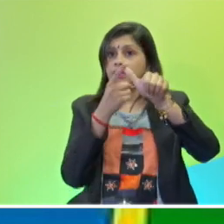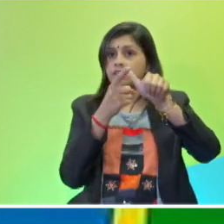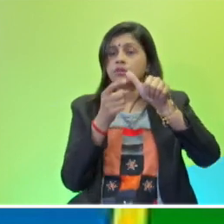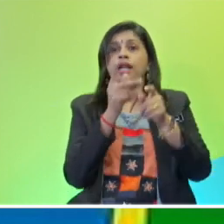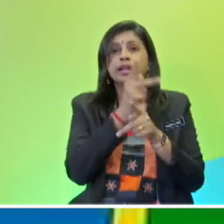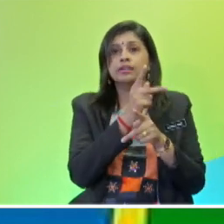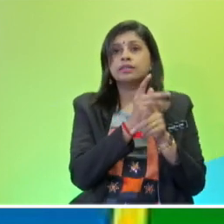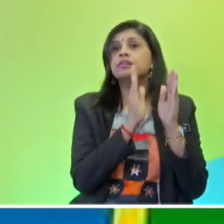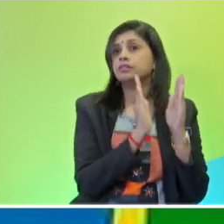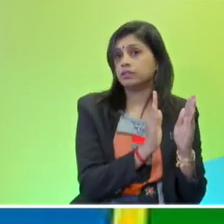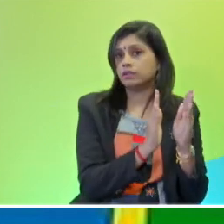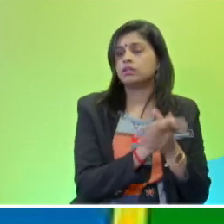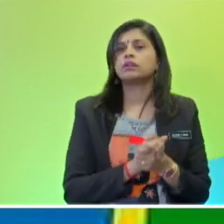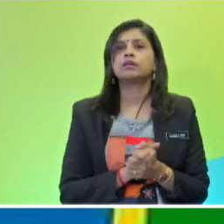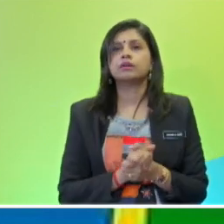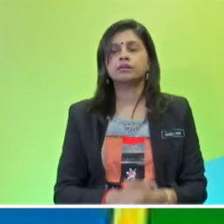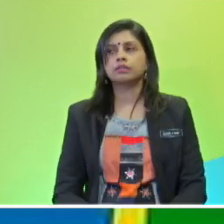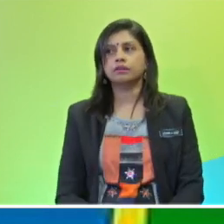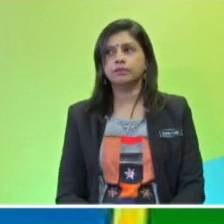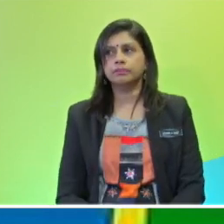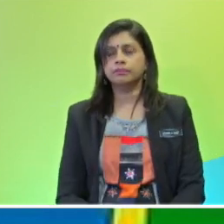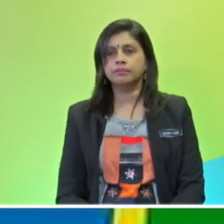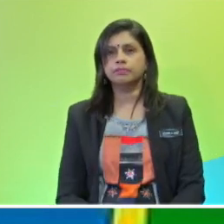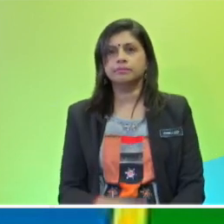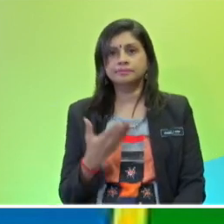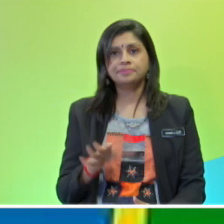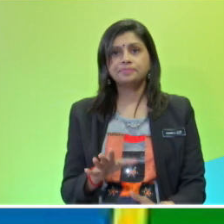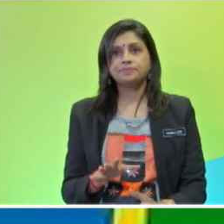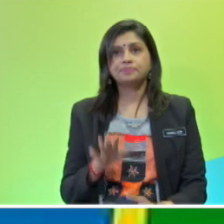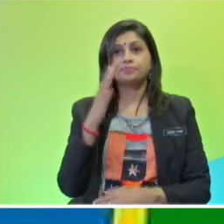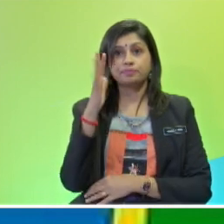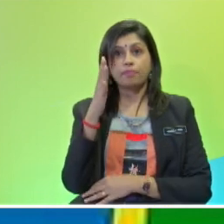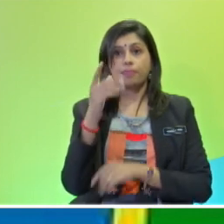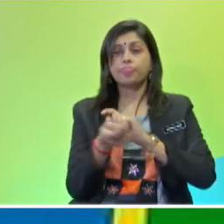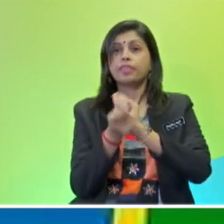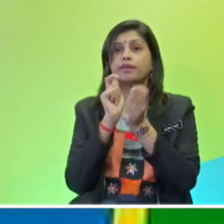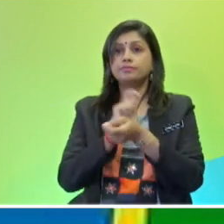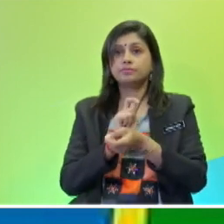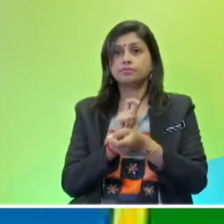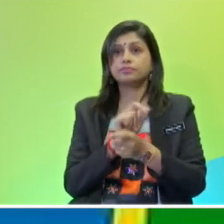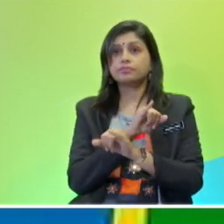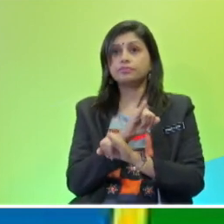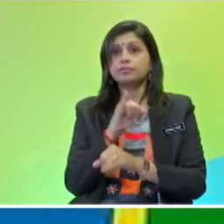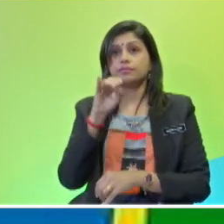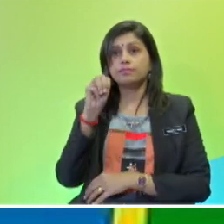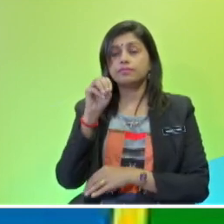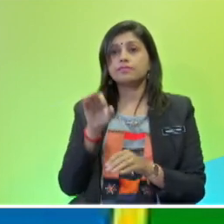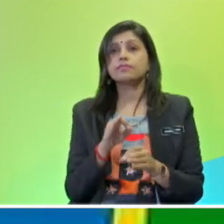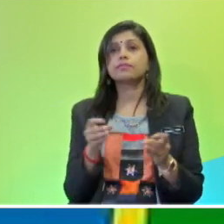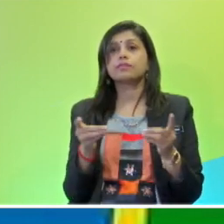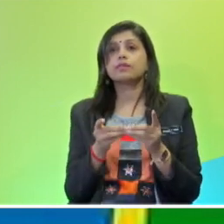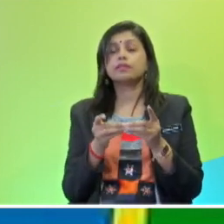divide that, I into... convert that whole number into improper fraction. yes. So after that, we change the change the operation